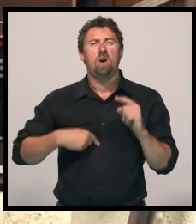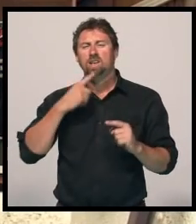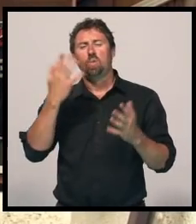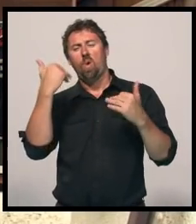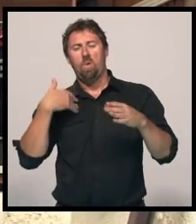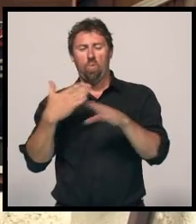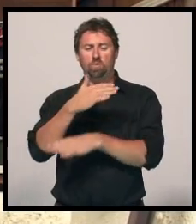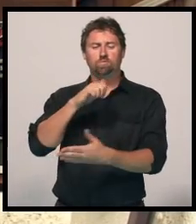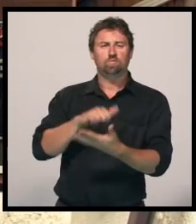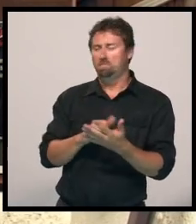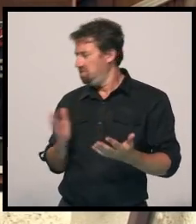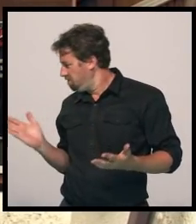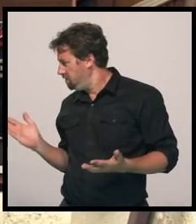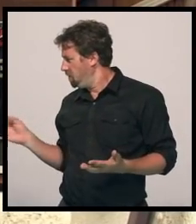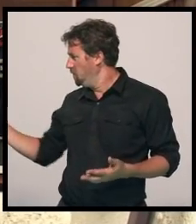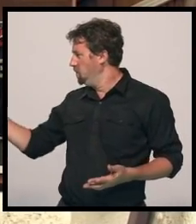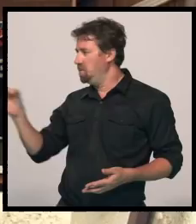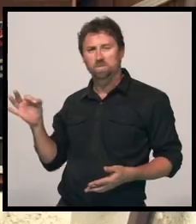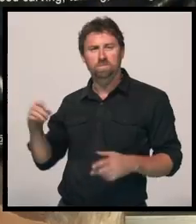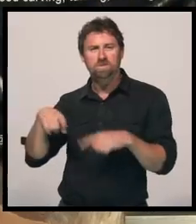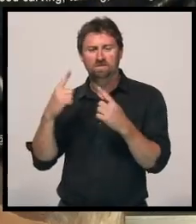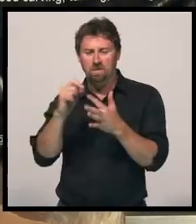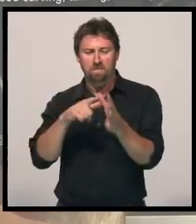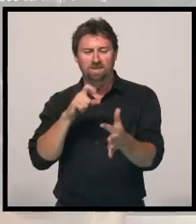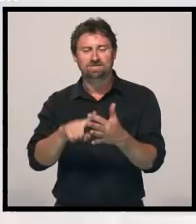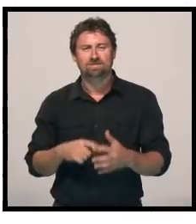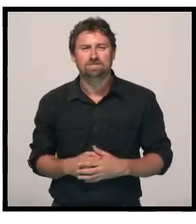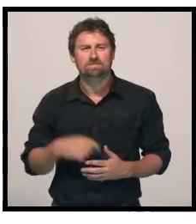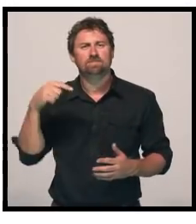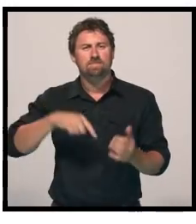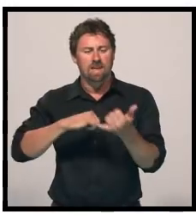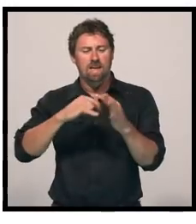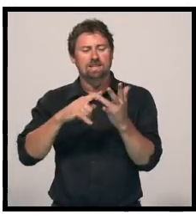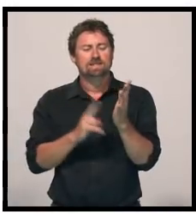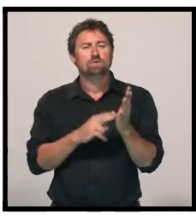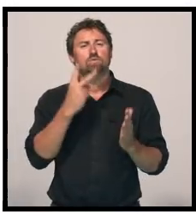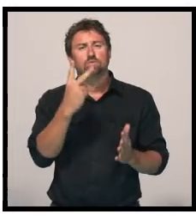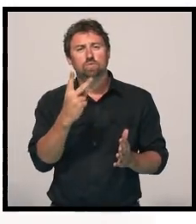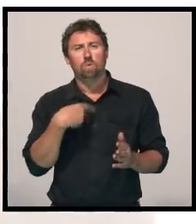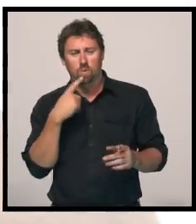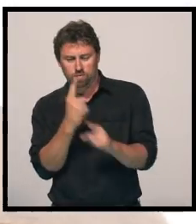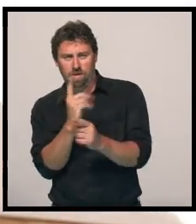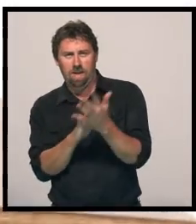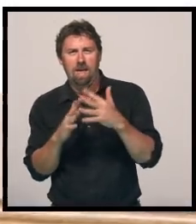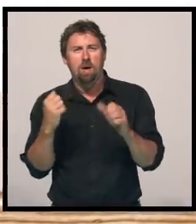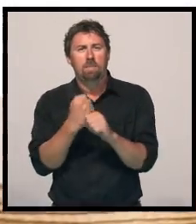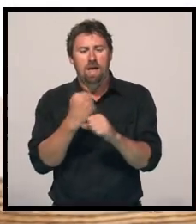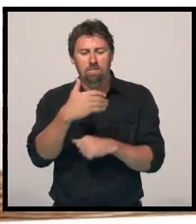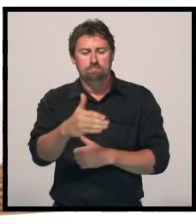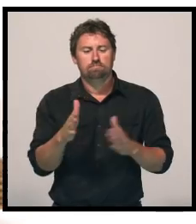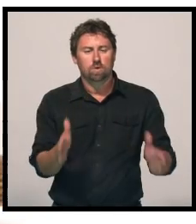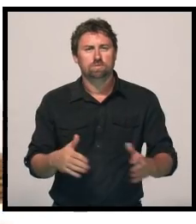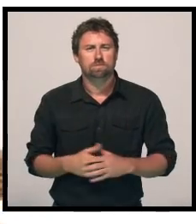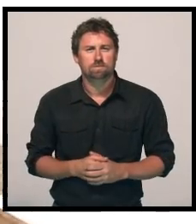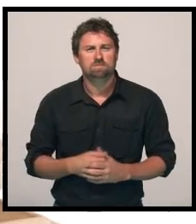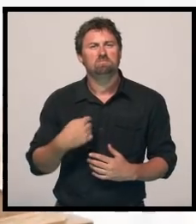But, as you can tell, I'm not in my workshop. Season 2 is going to be focused on box making and instead of going to my